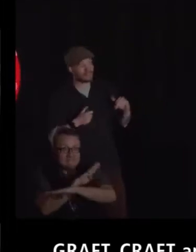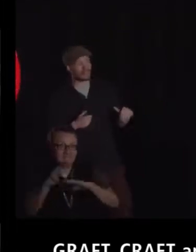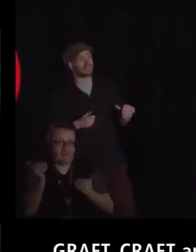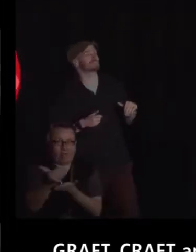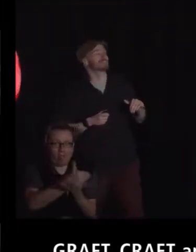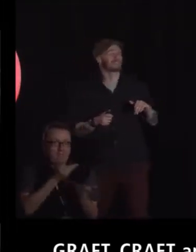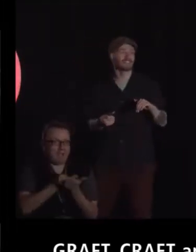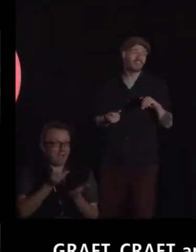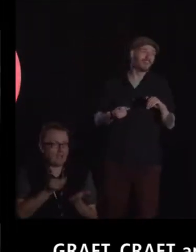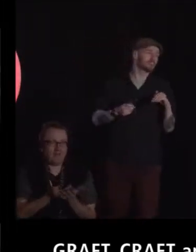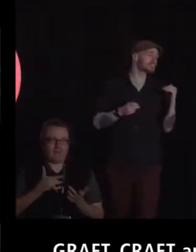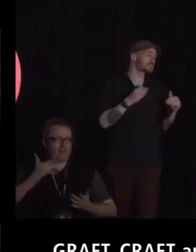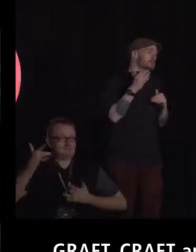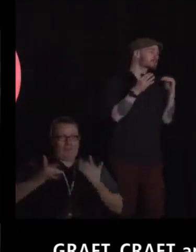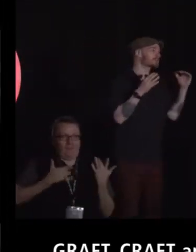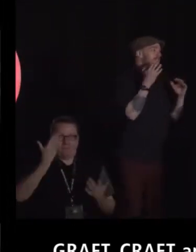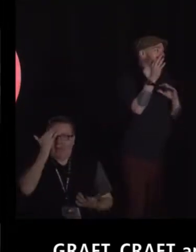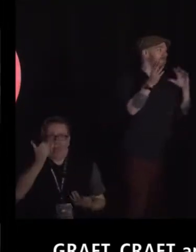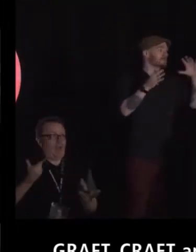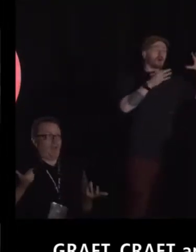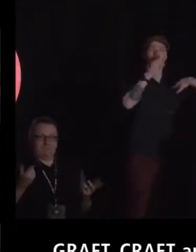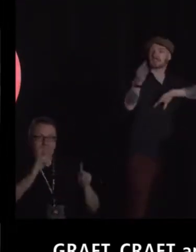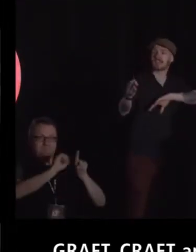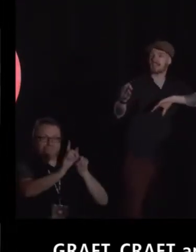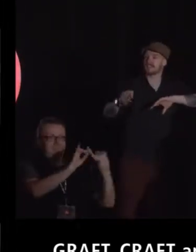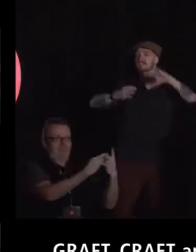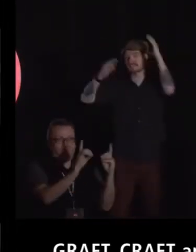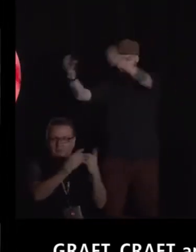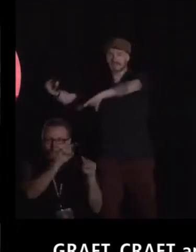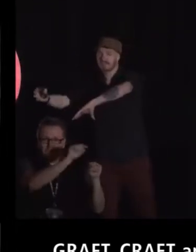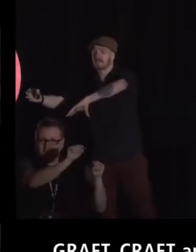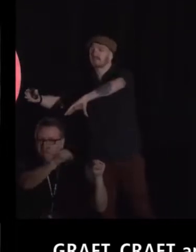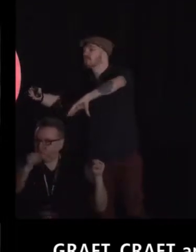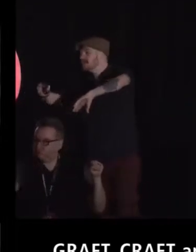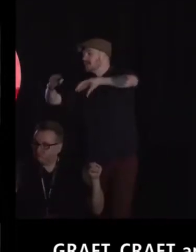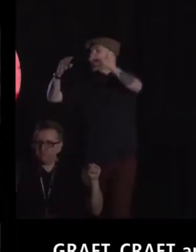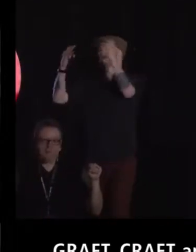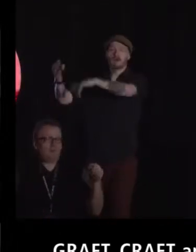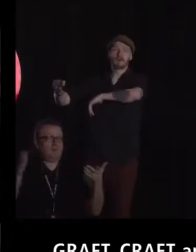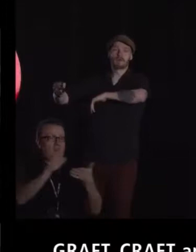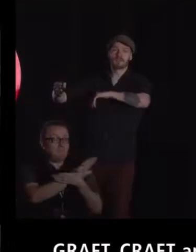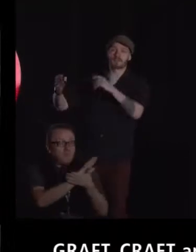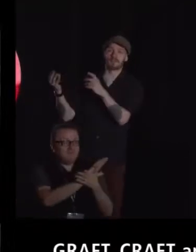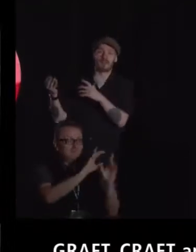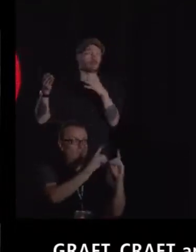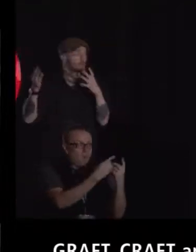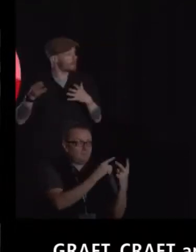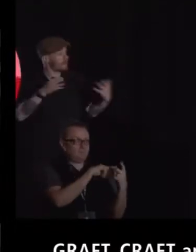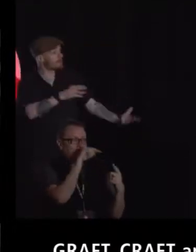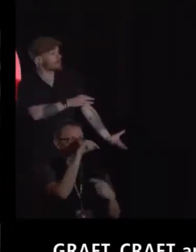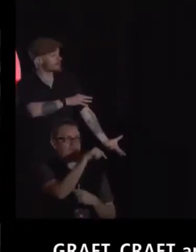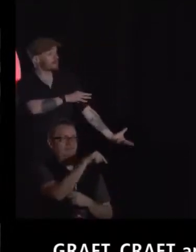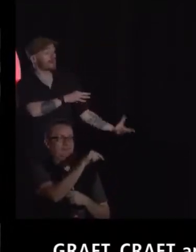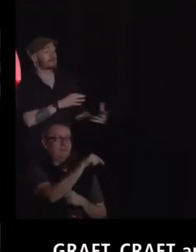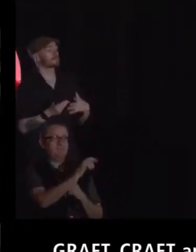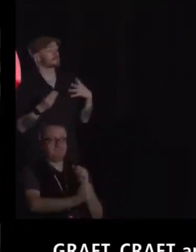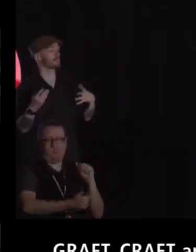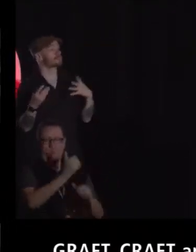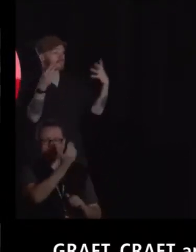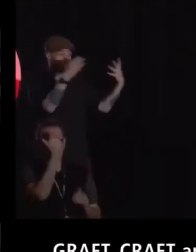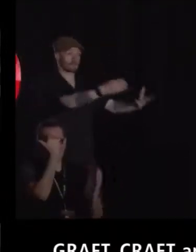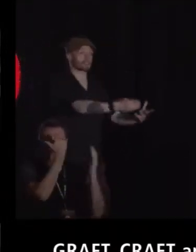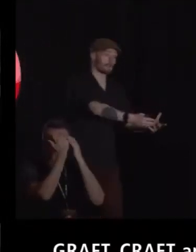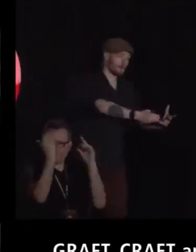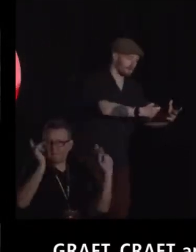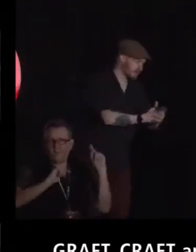empire on it, and I get so psyched on this because there's all sorts of different departments there. There's the feature film department that they're maybe most well